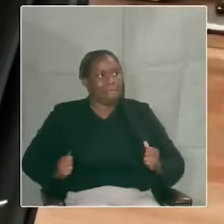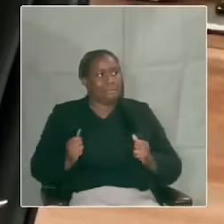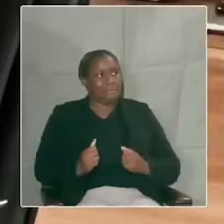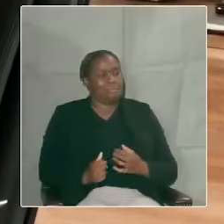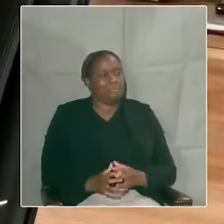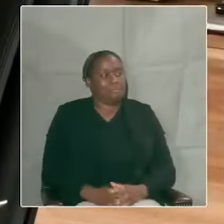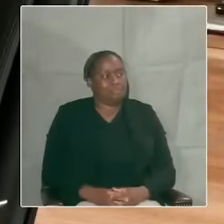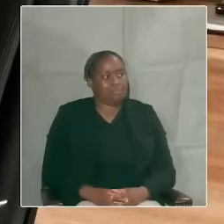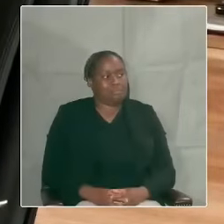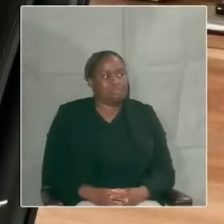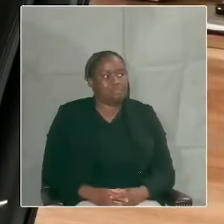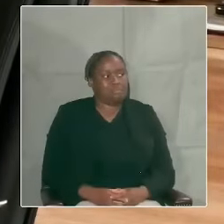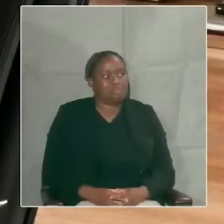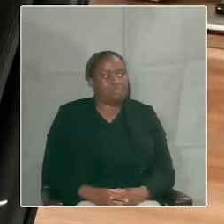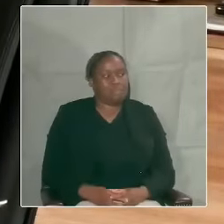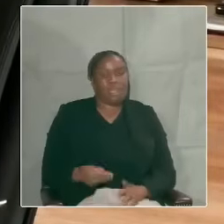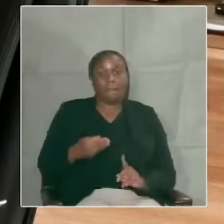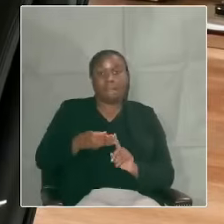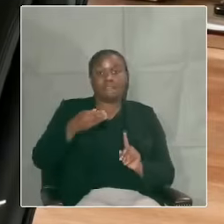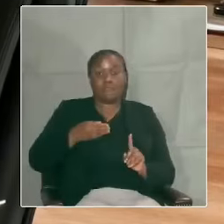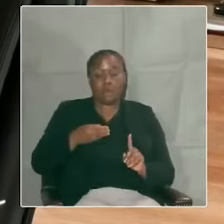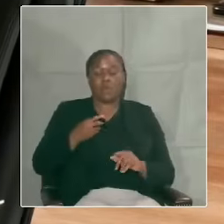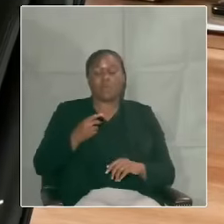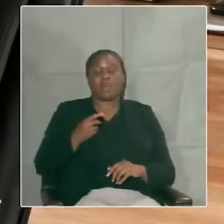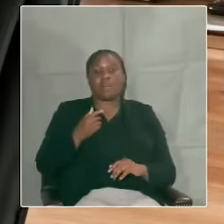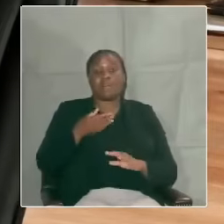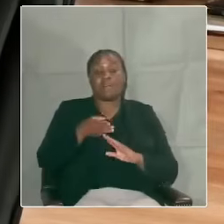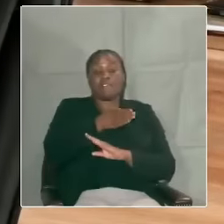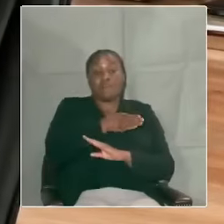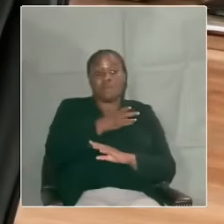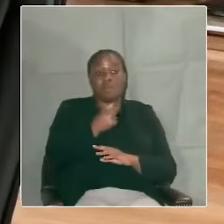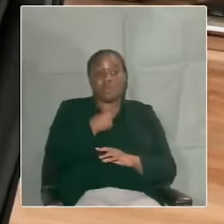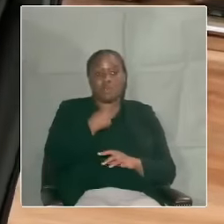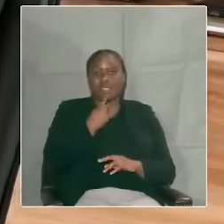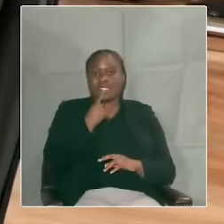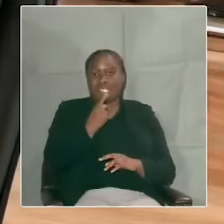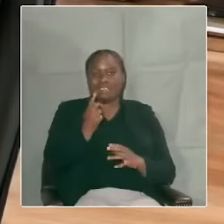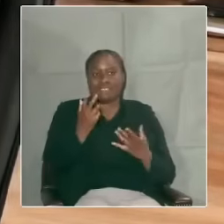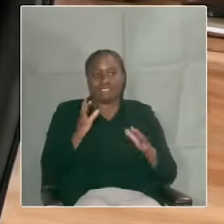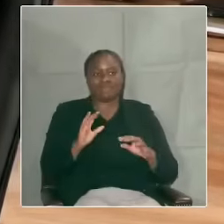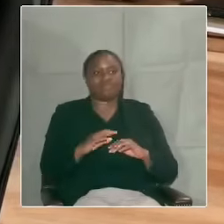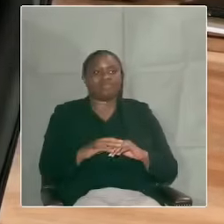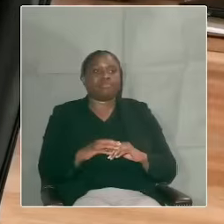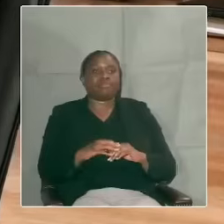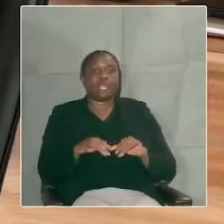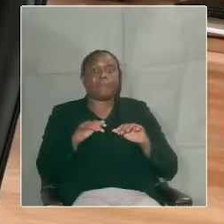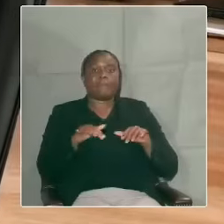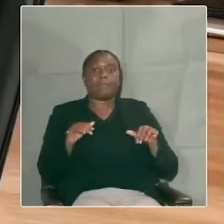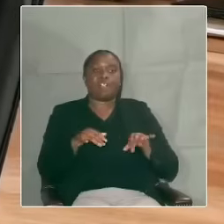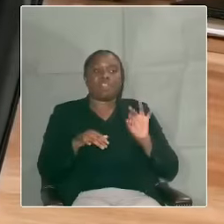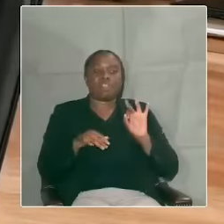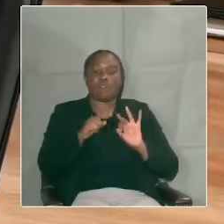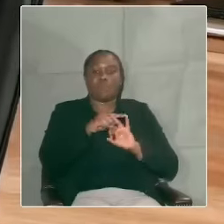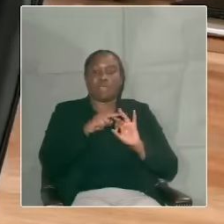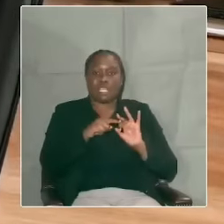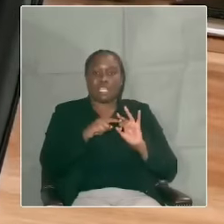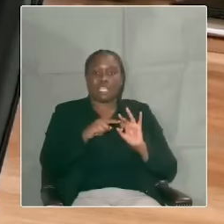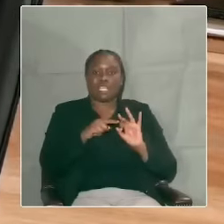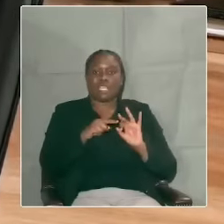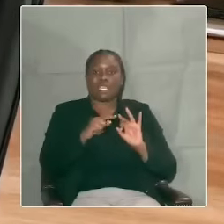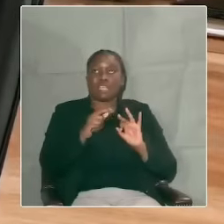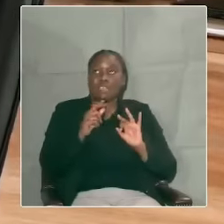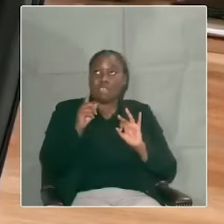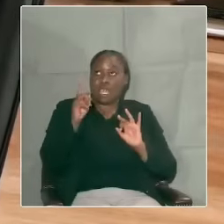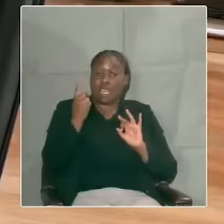statement, you made the point, and we've dealt with it, that the three people that could have briefed the